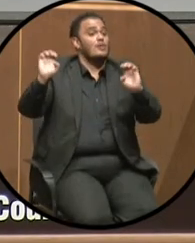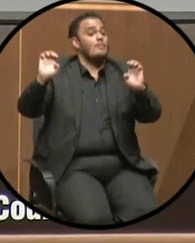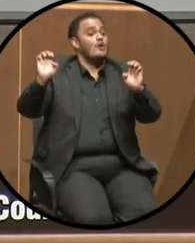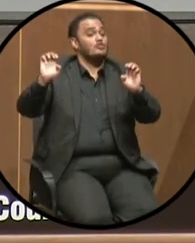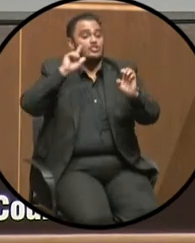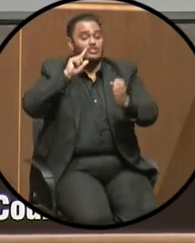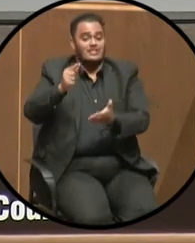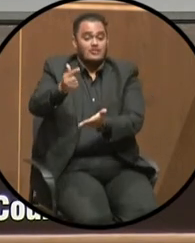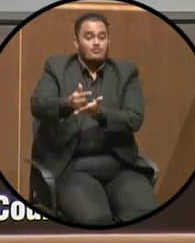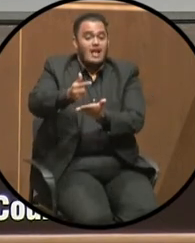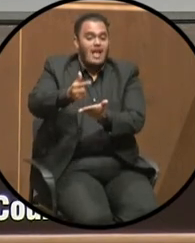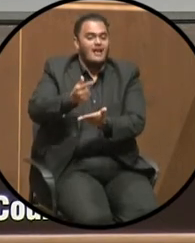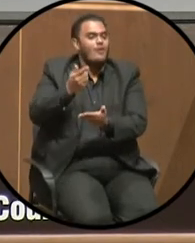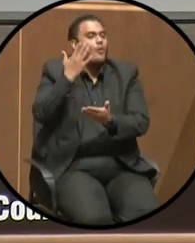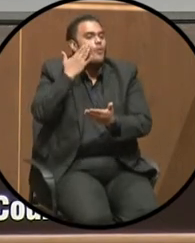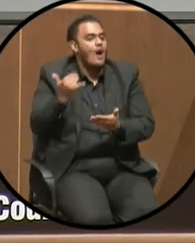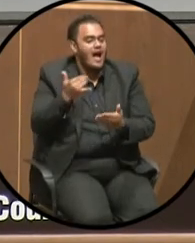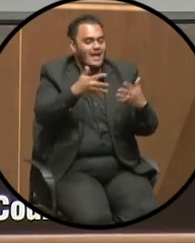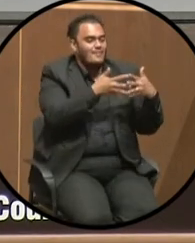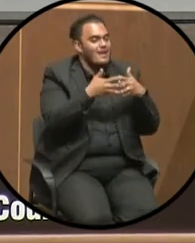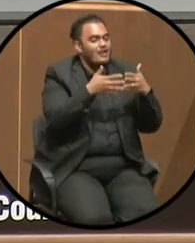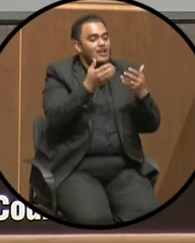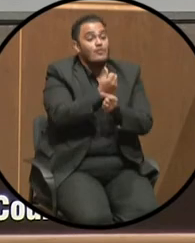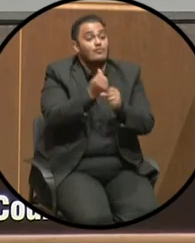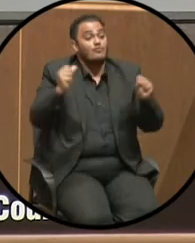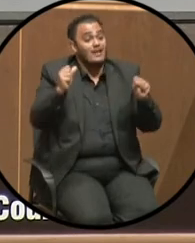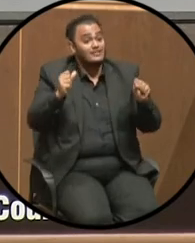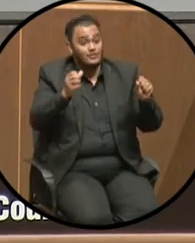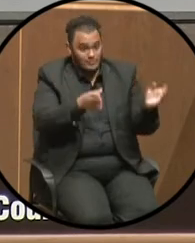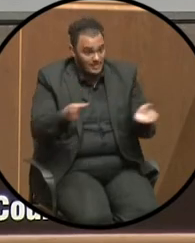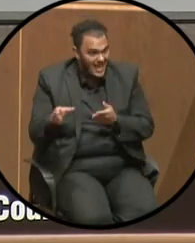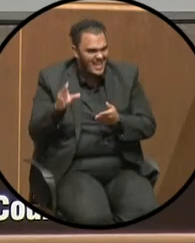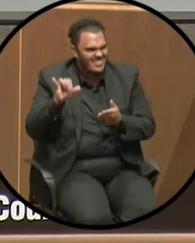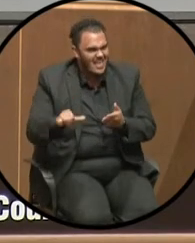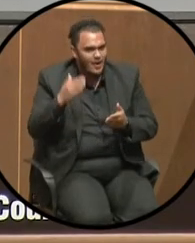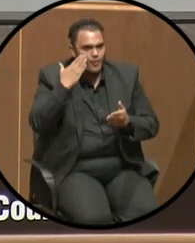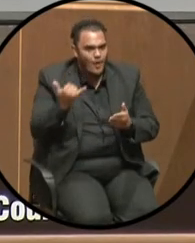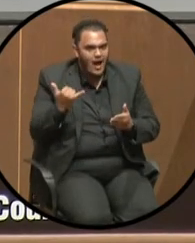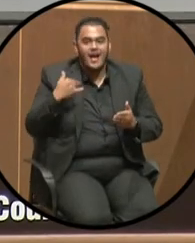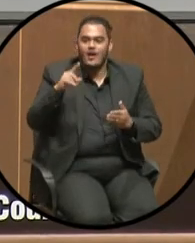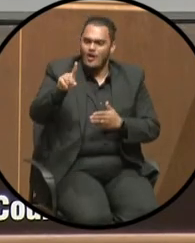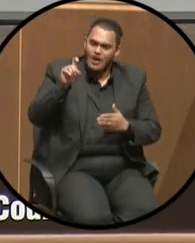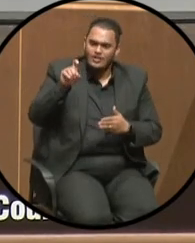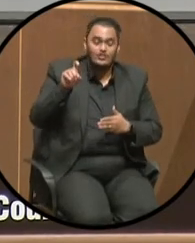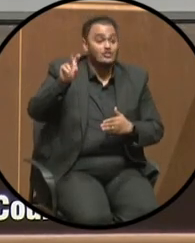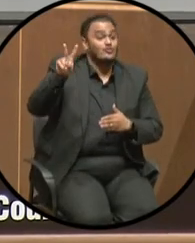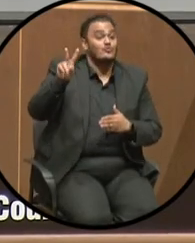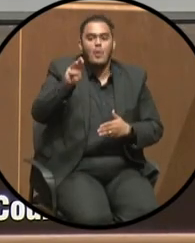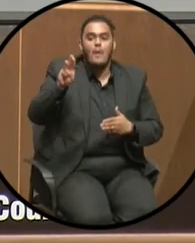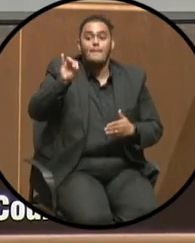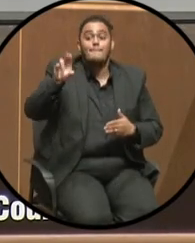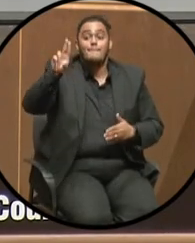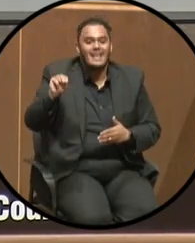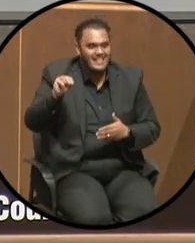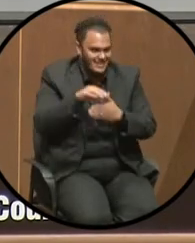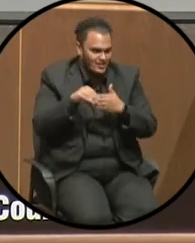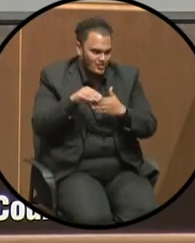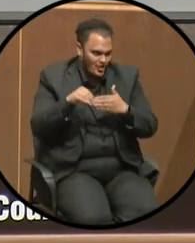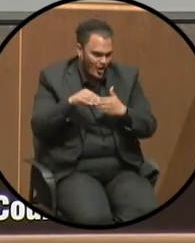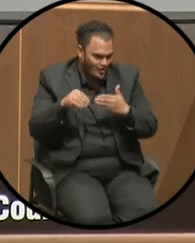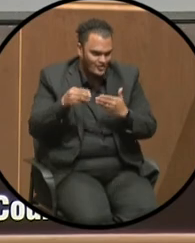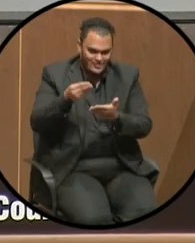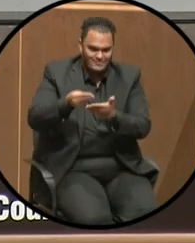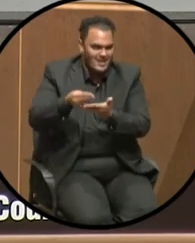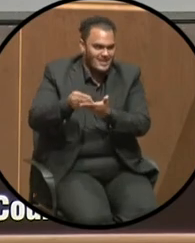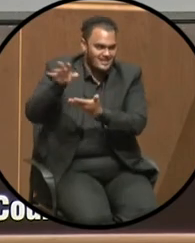through the American Rescue Plan because they've received over $102 million of funding this year. They should